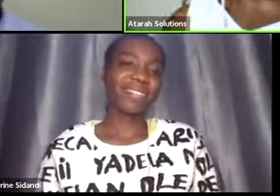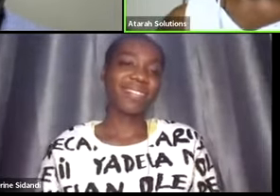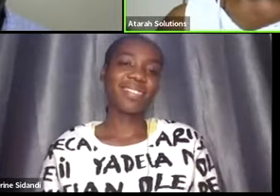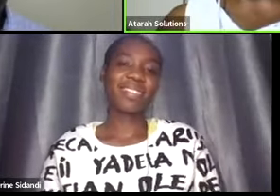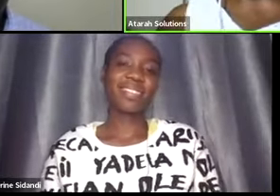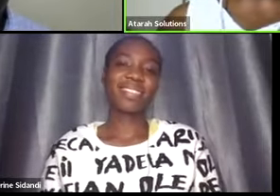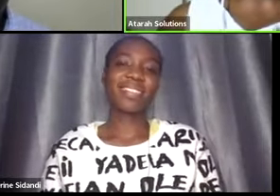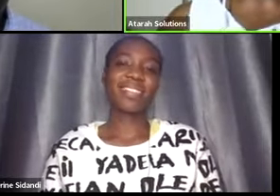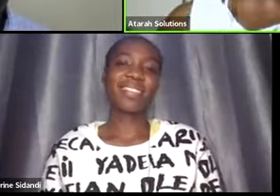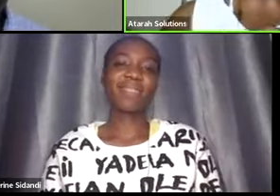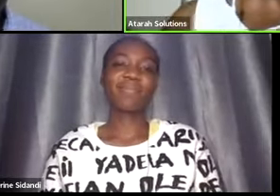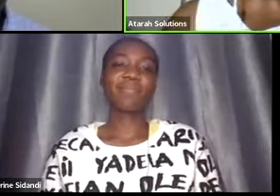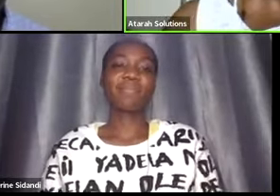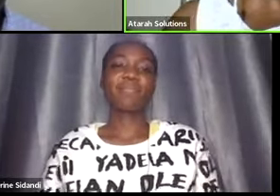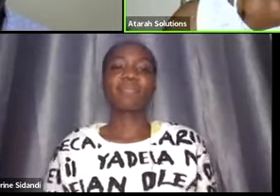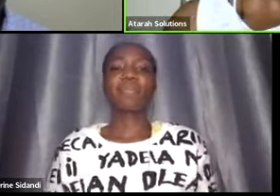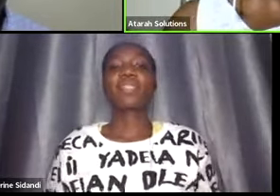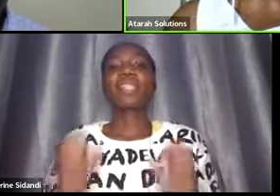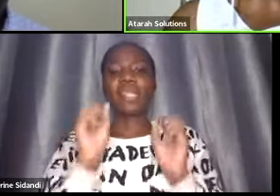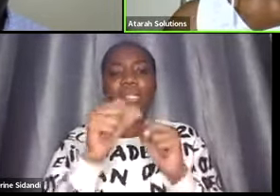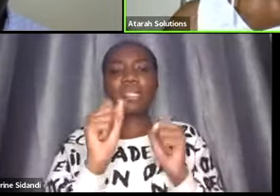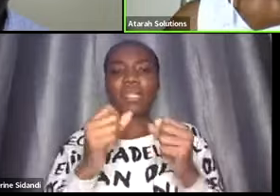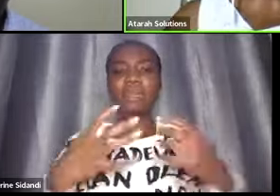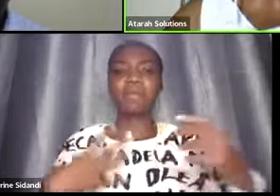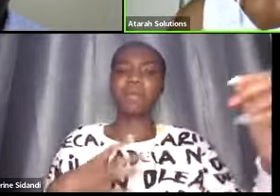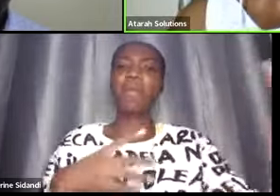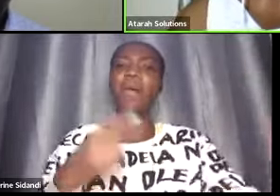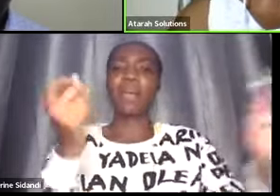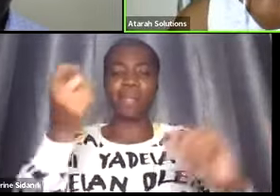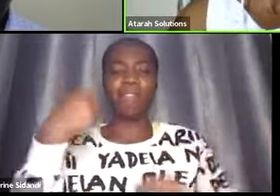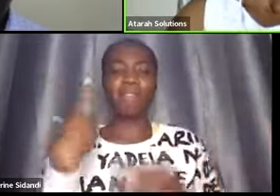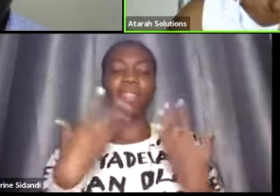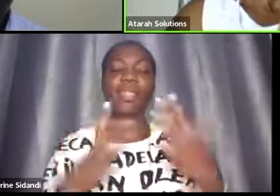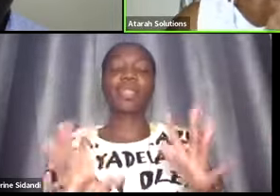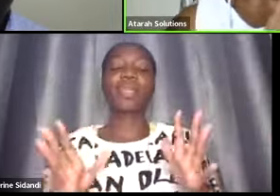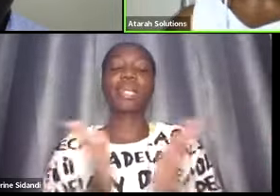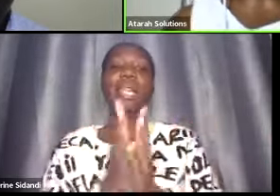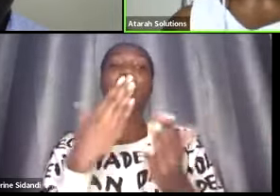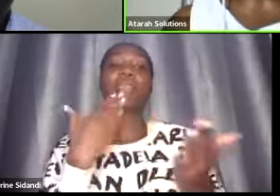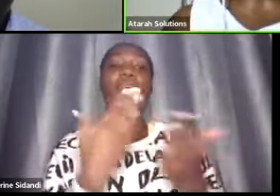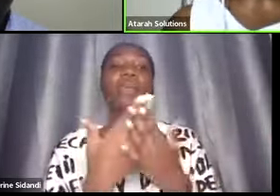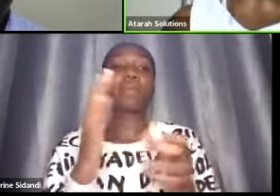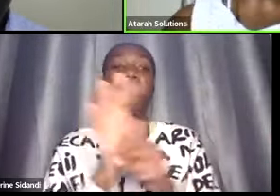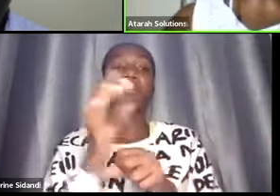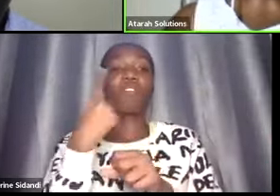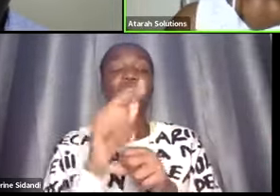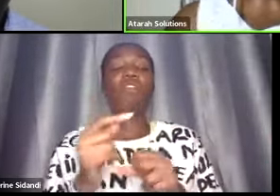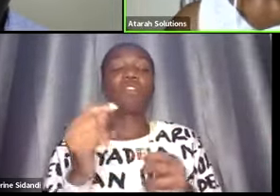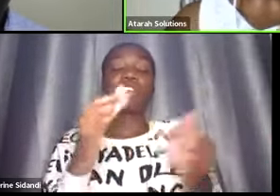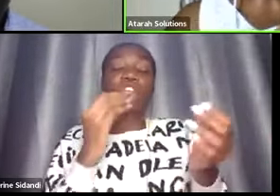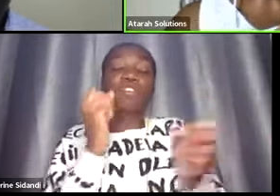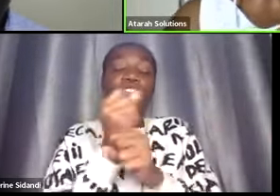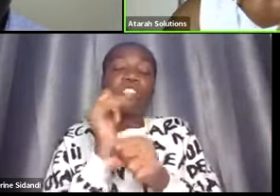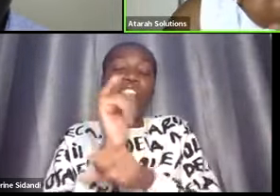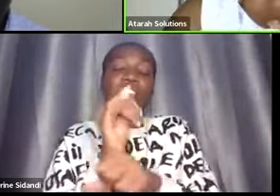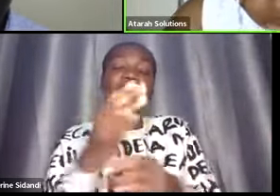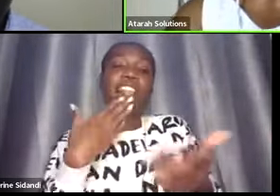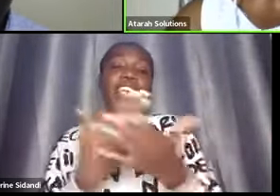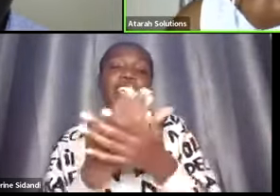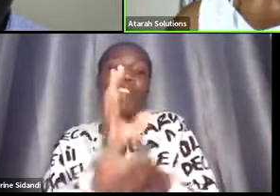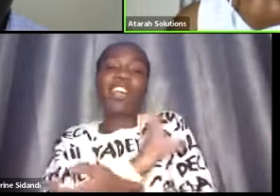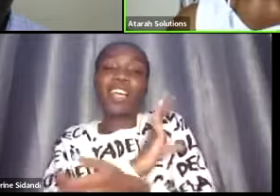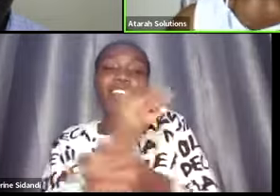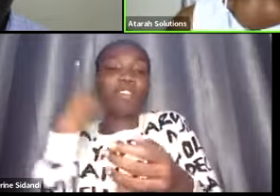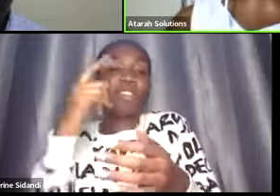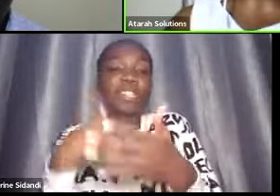Yes, people have, for sure. And thank you so much for doing this. And of course, thank you, Catherine Sidandi, our sign language